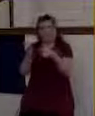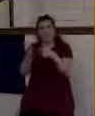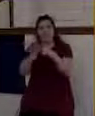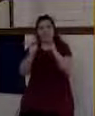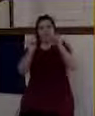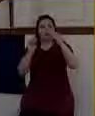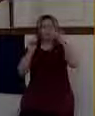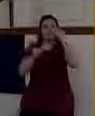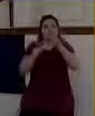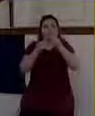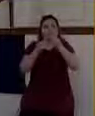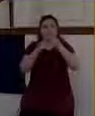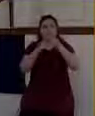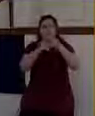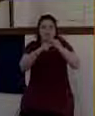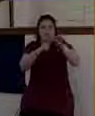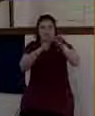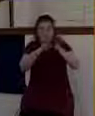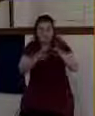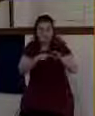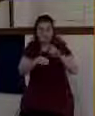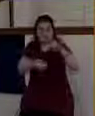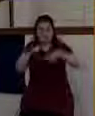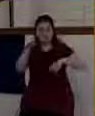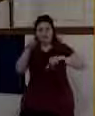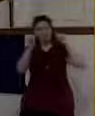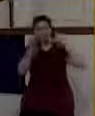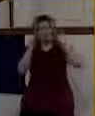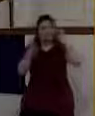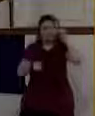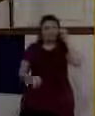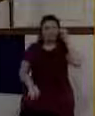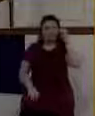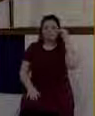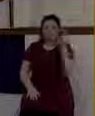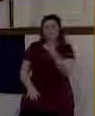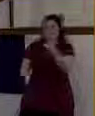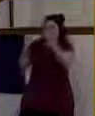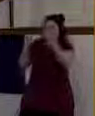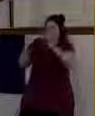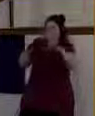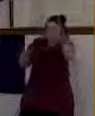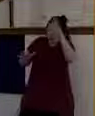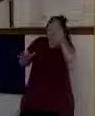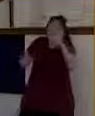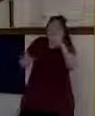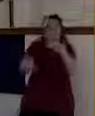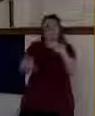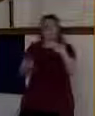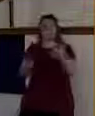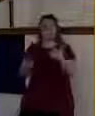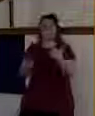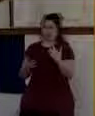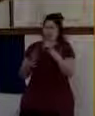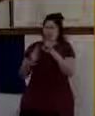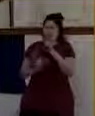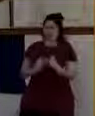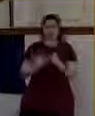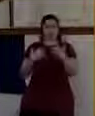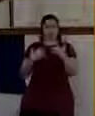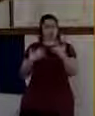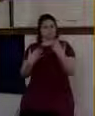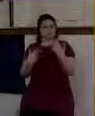also just finished doing what God said. He came away from a great spiritual victory. Think about that. He did what